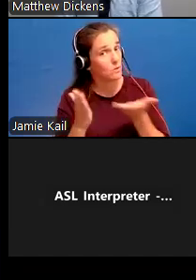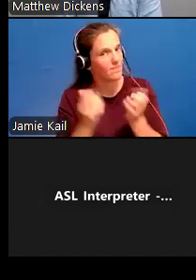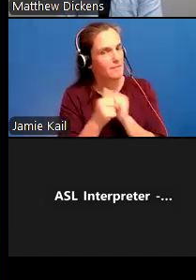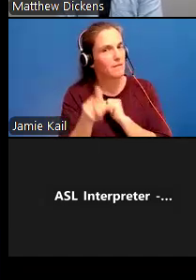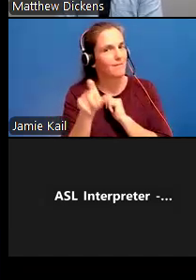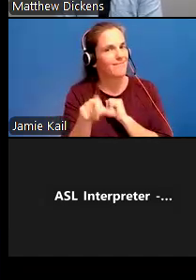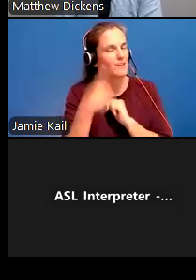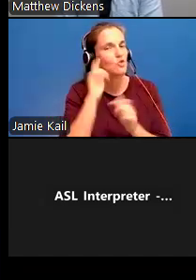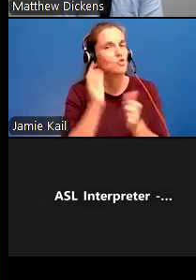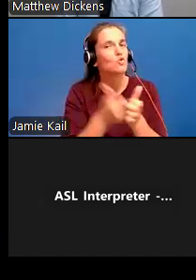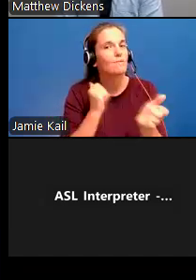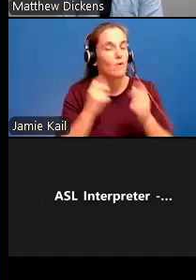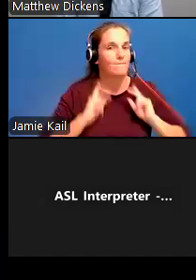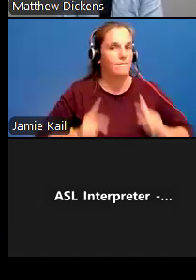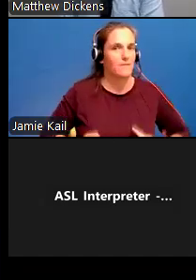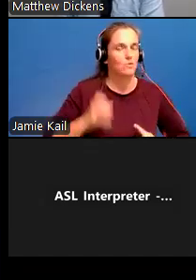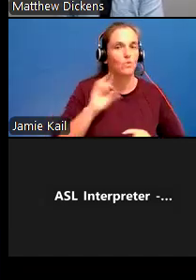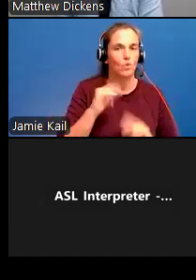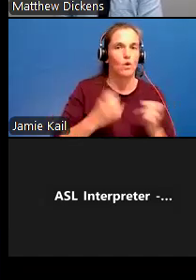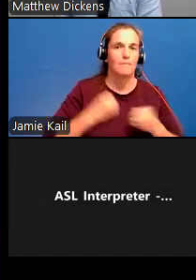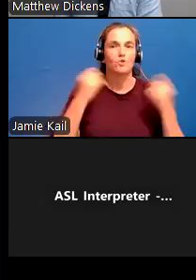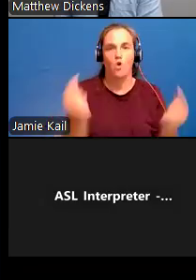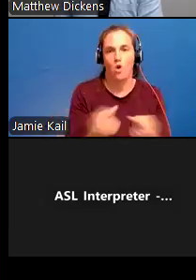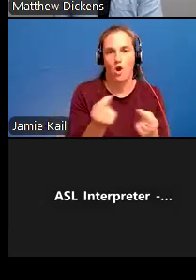to avoid physical or emotional harm or pain.